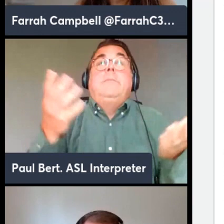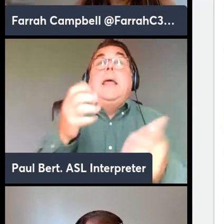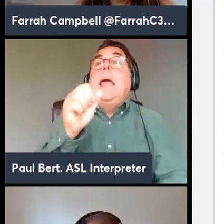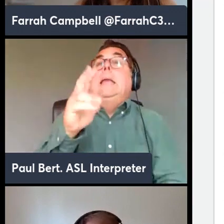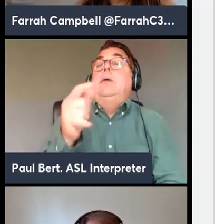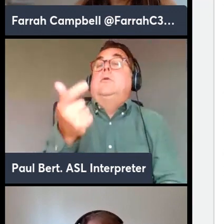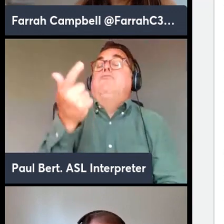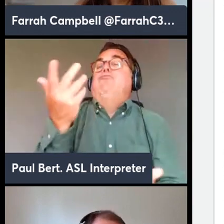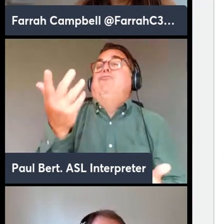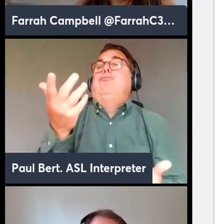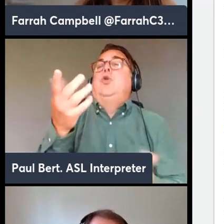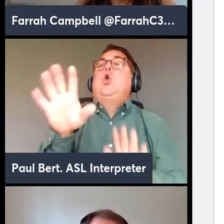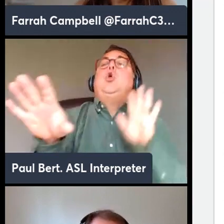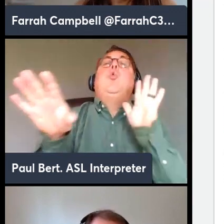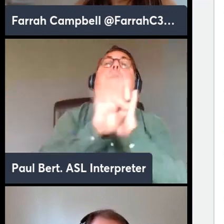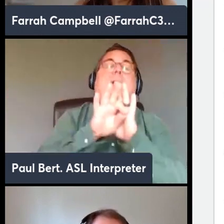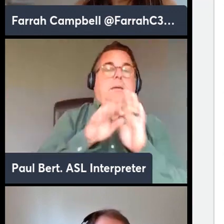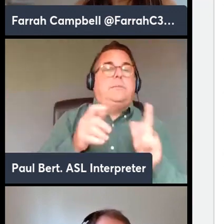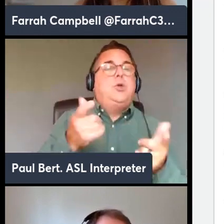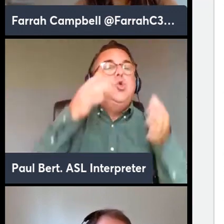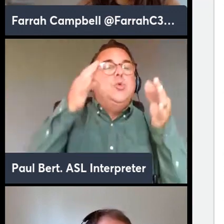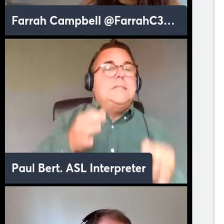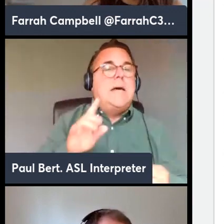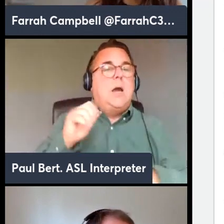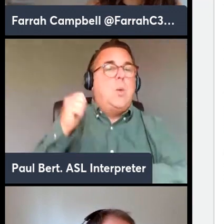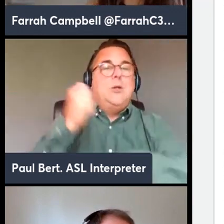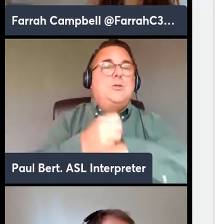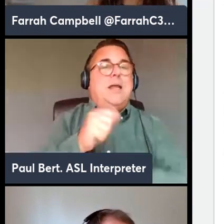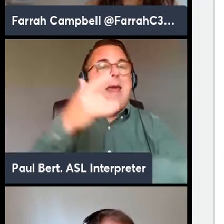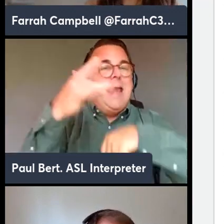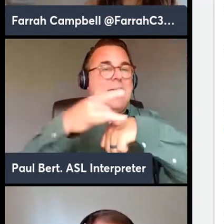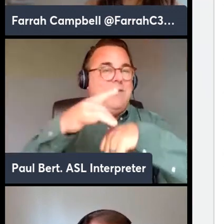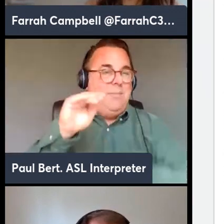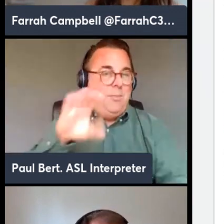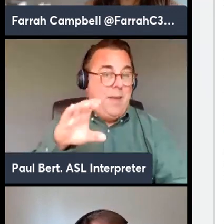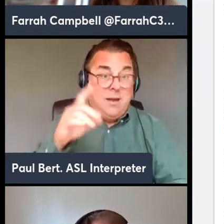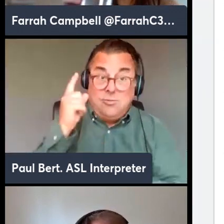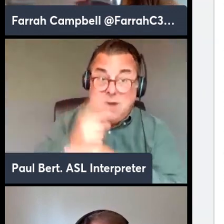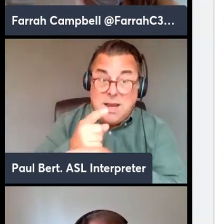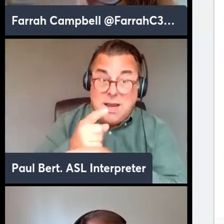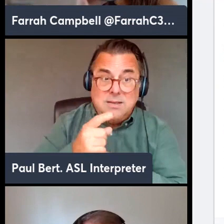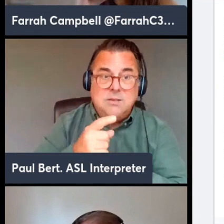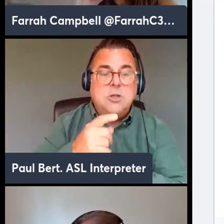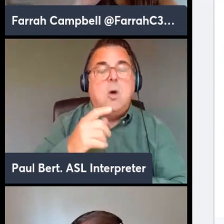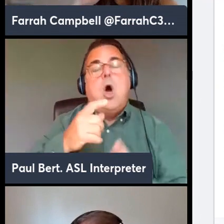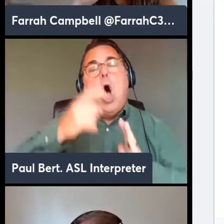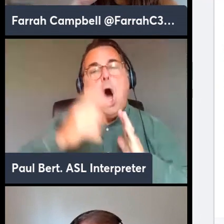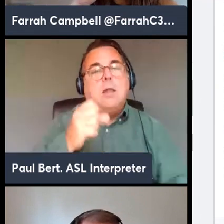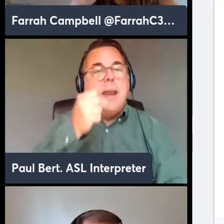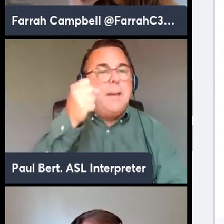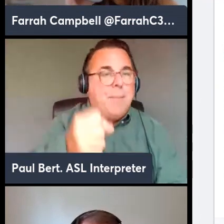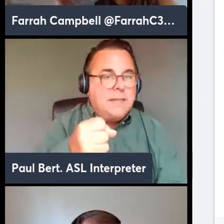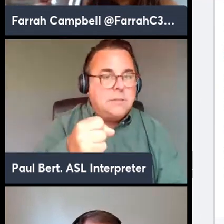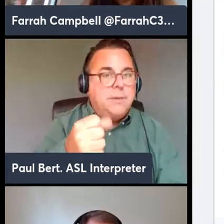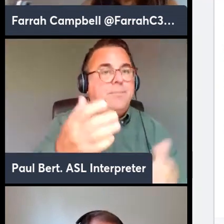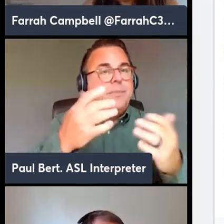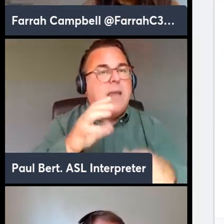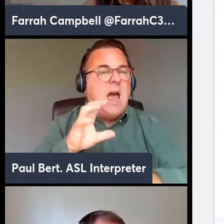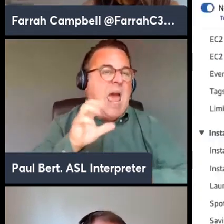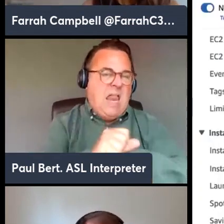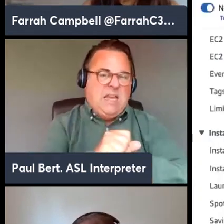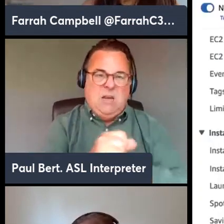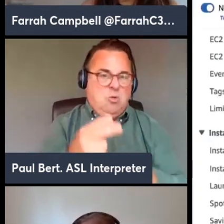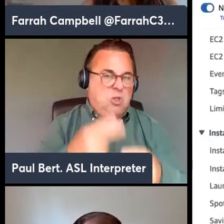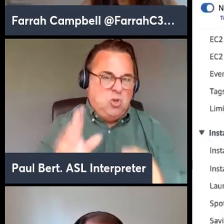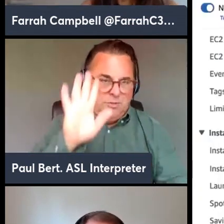AWS, put it on any Mac that's available. Right. So that's auto placement. I'm going to go ahead and allocate it, and this should be pretty